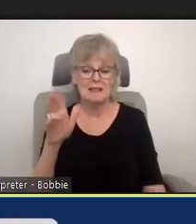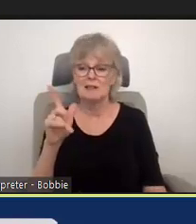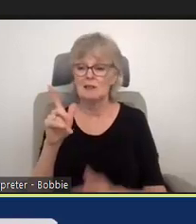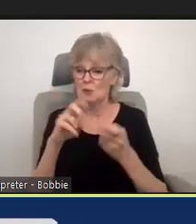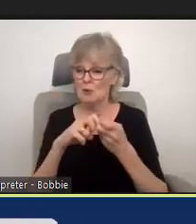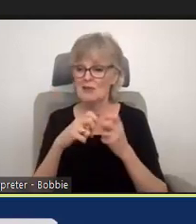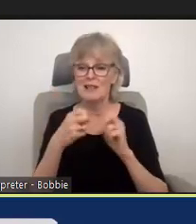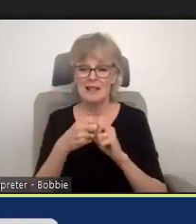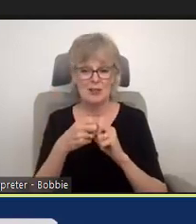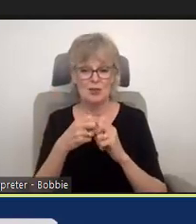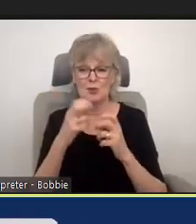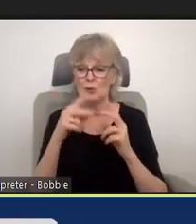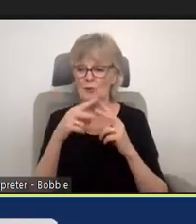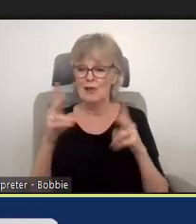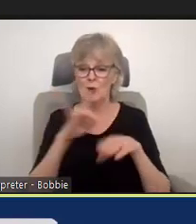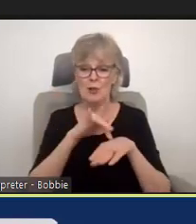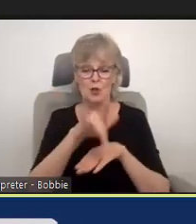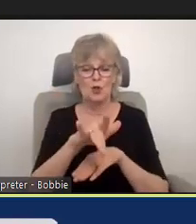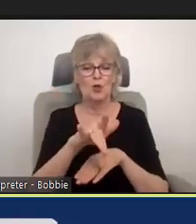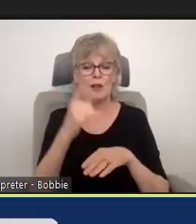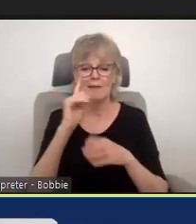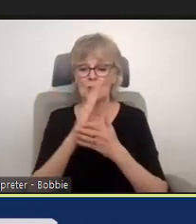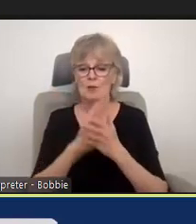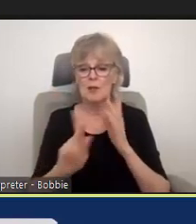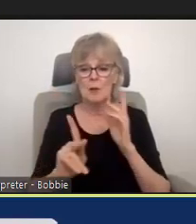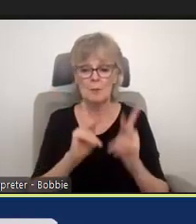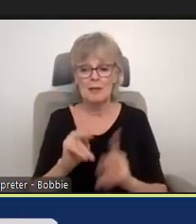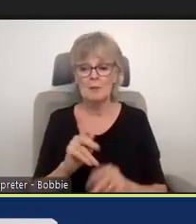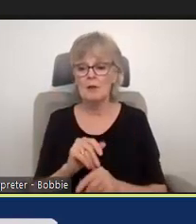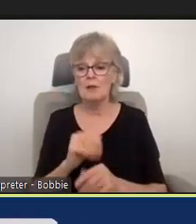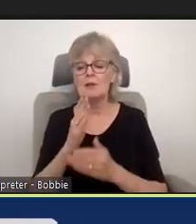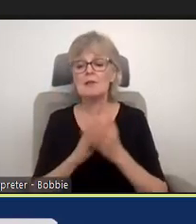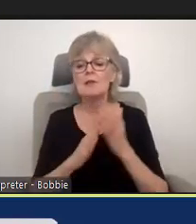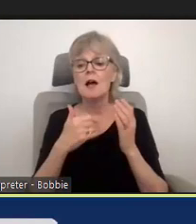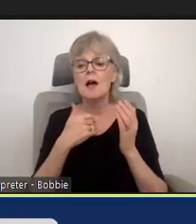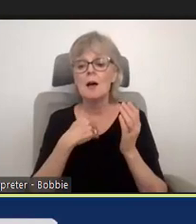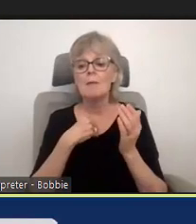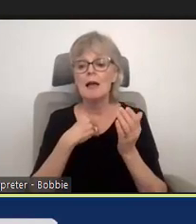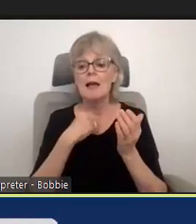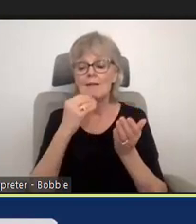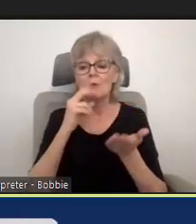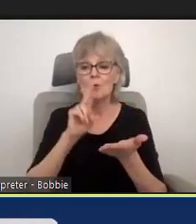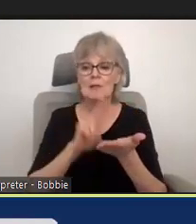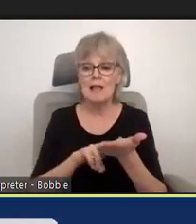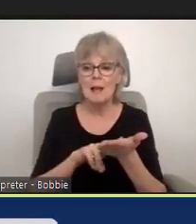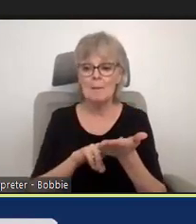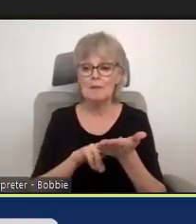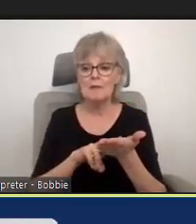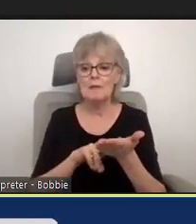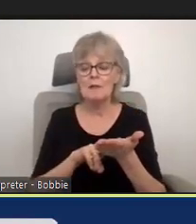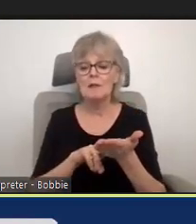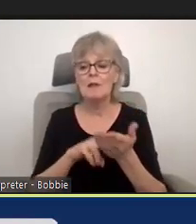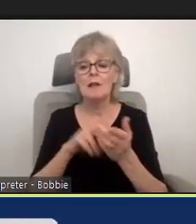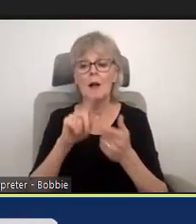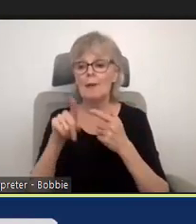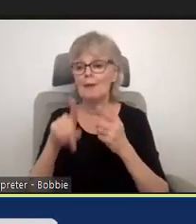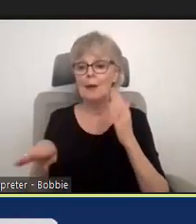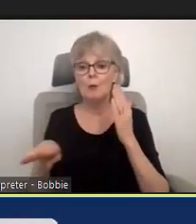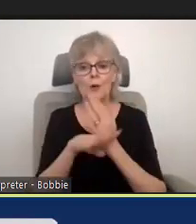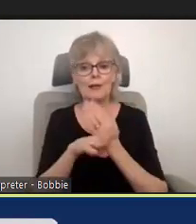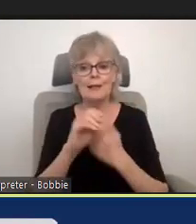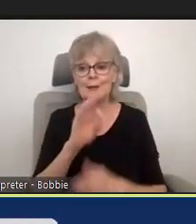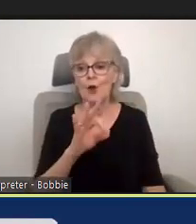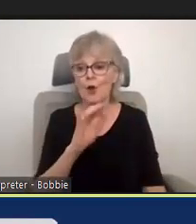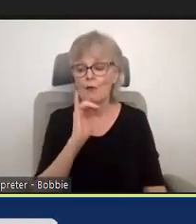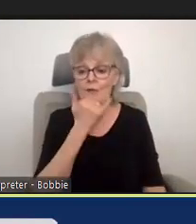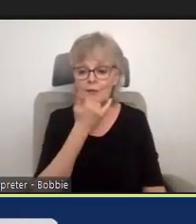for some individuals. Some had food stamps and they found that they were inadvertently kicked off, and